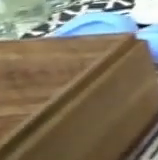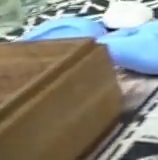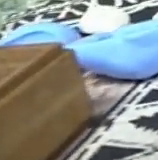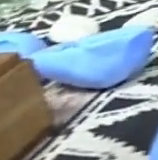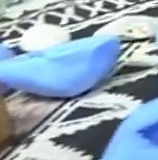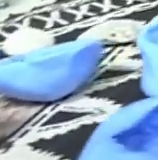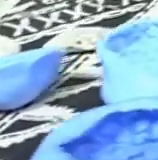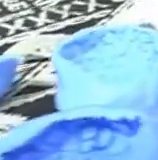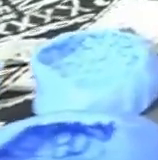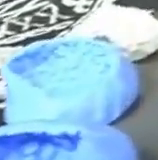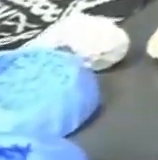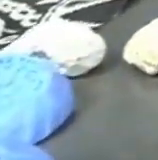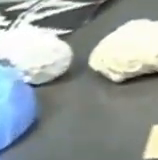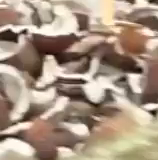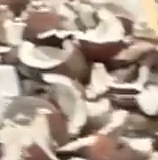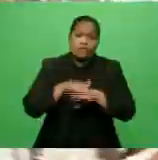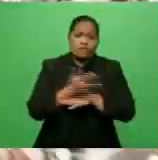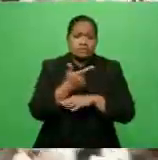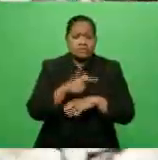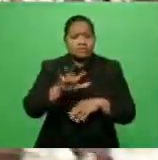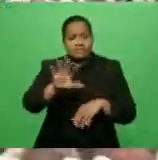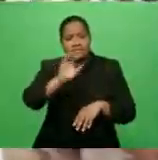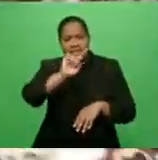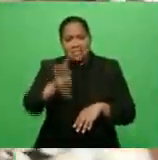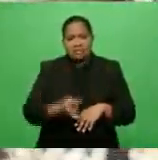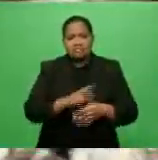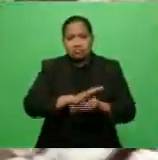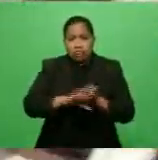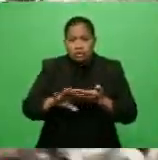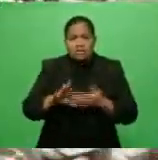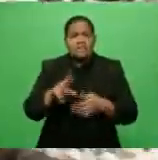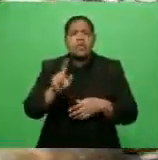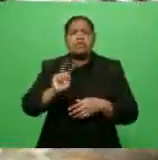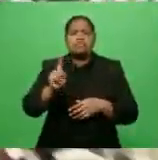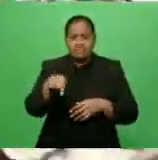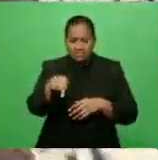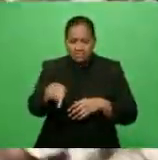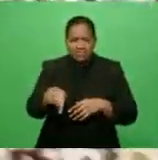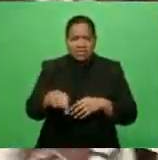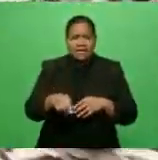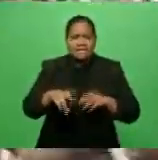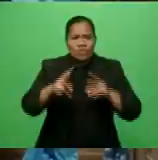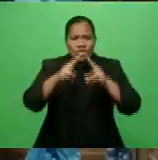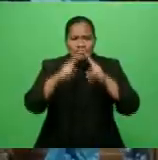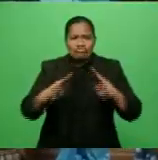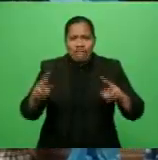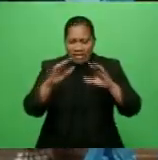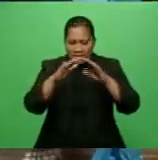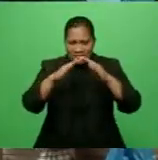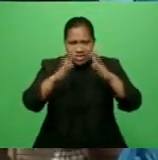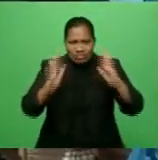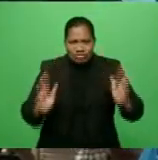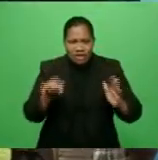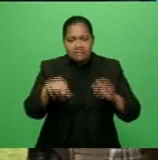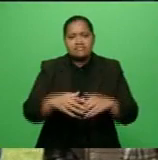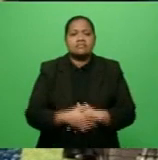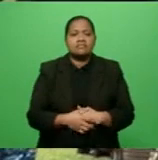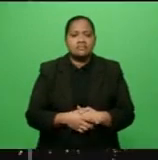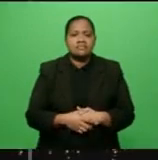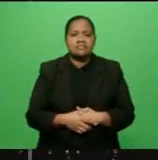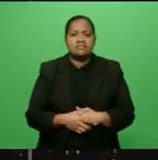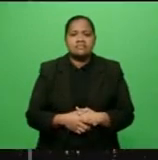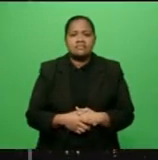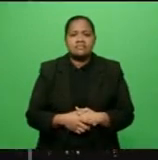over $75,000 in the construction of the processing shed. Sainiani Boila, FBC